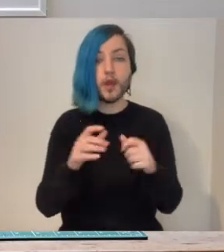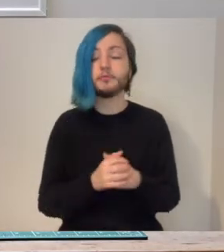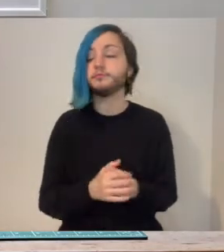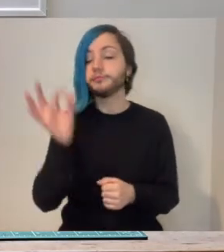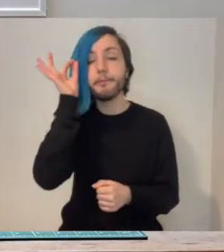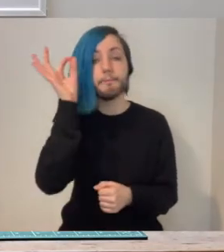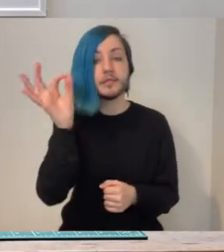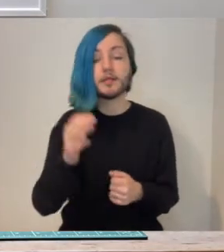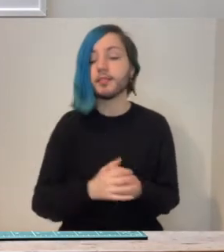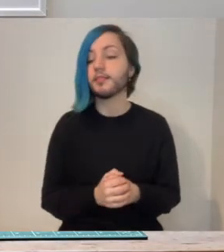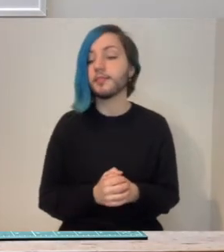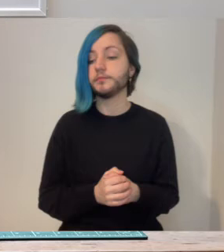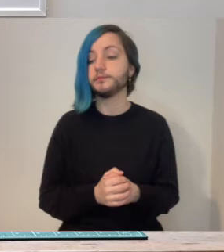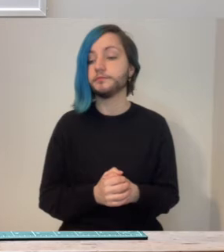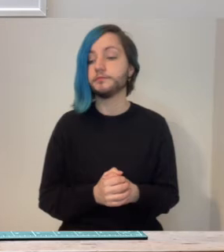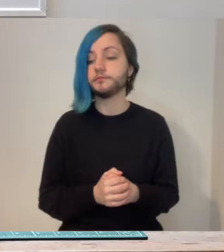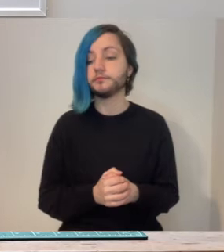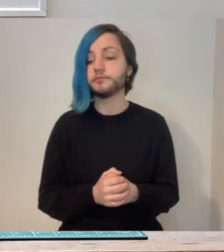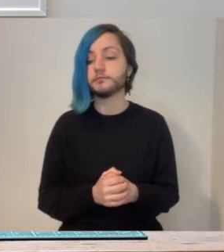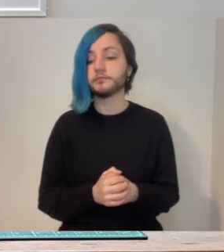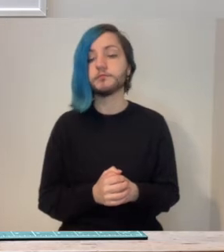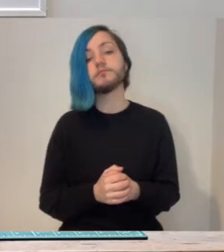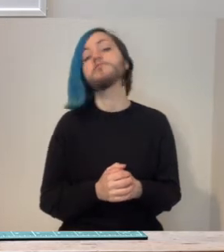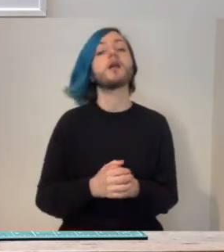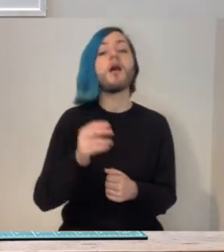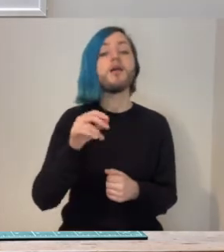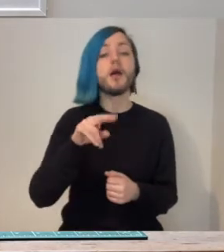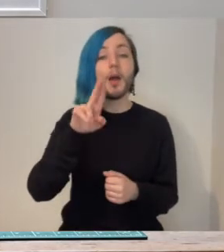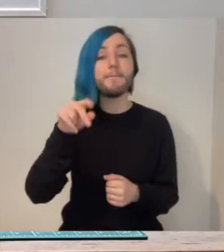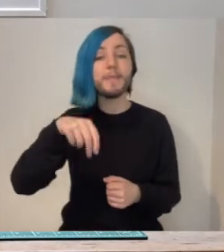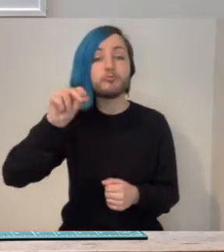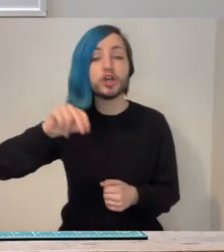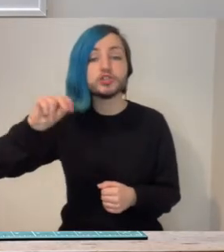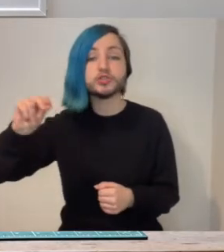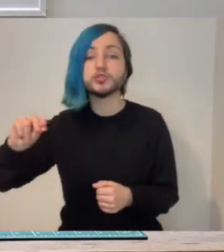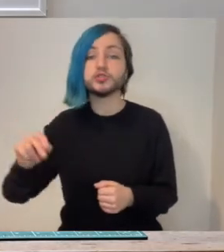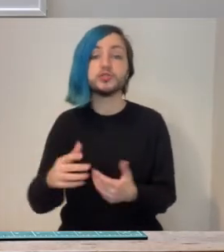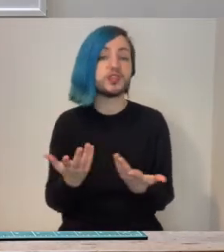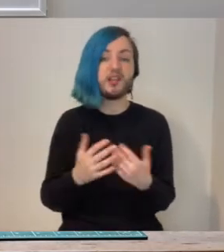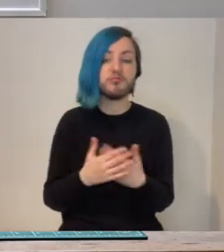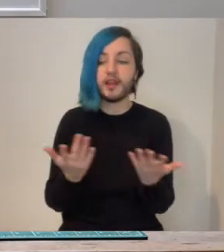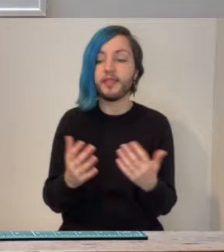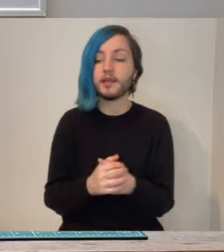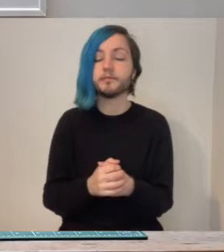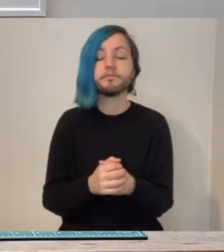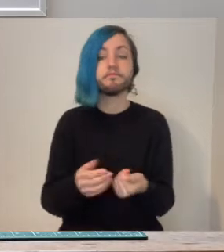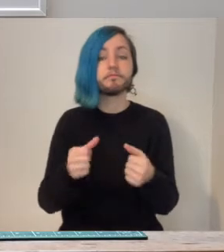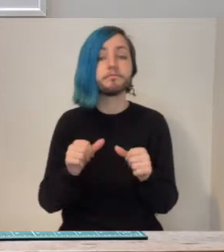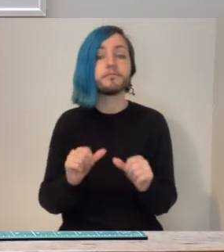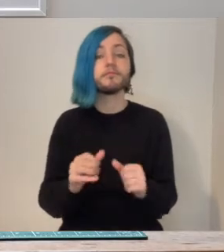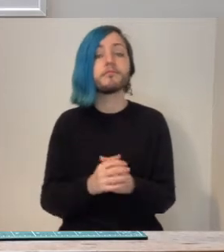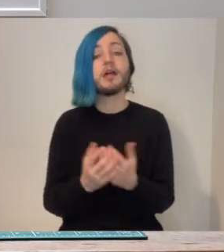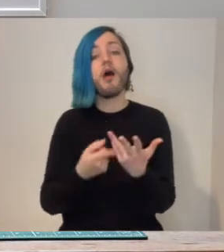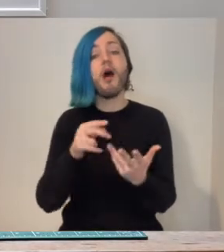a ruler, a pencil, any sort of paintbrush that you'd like. Something